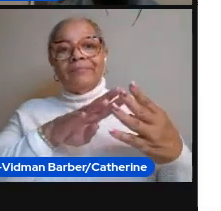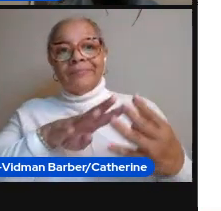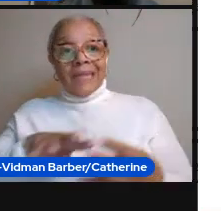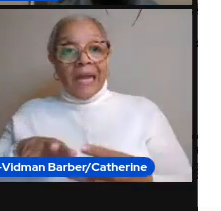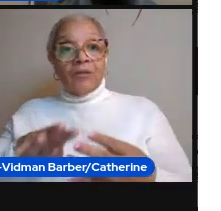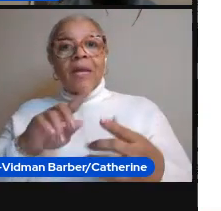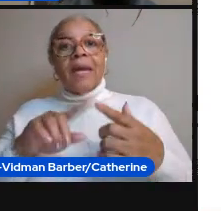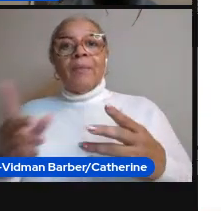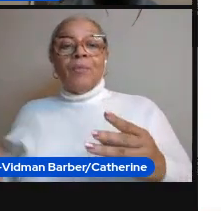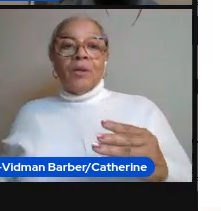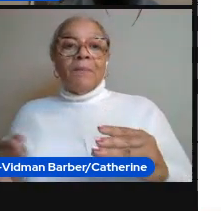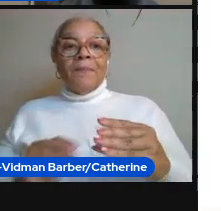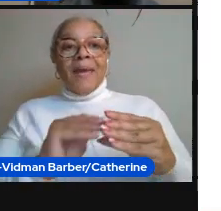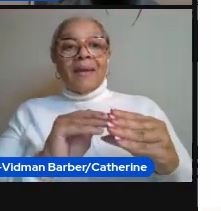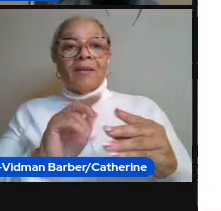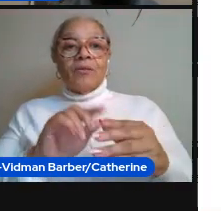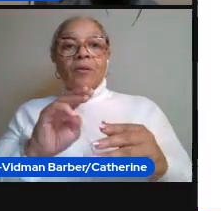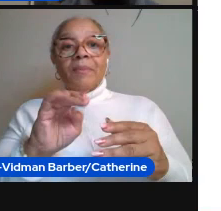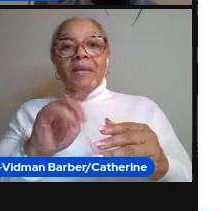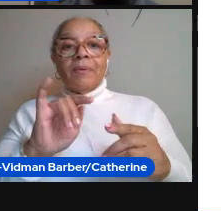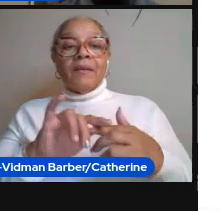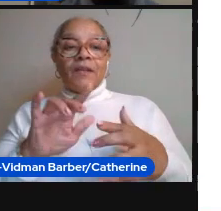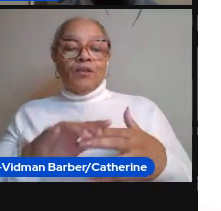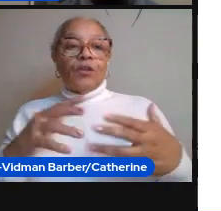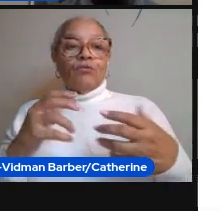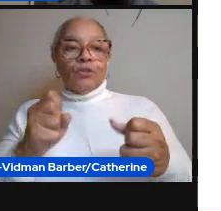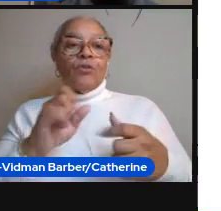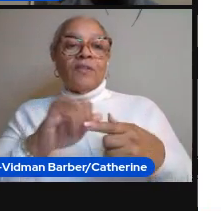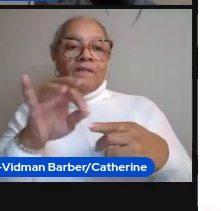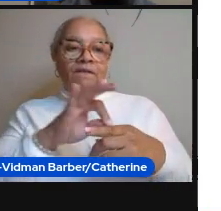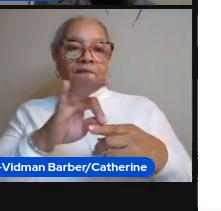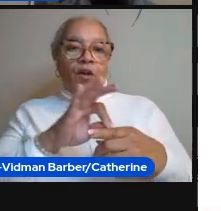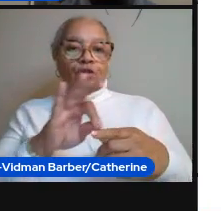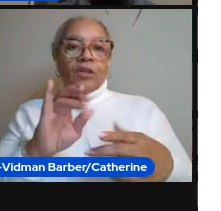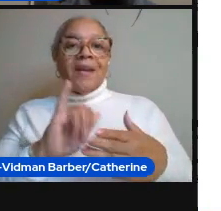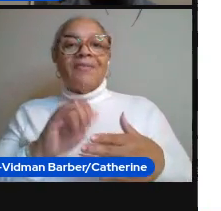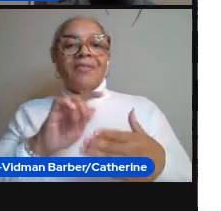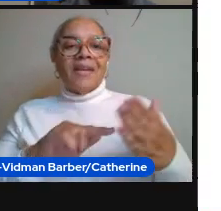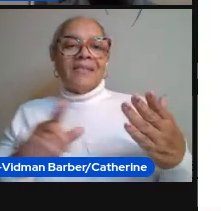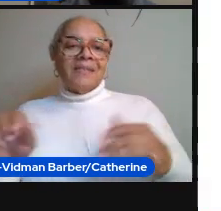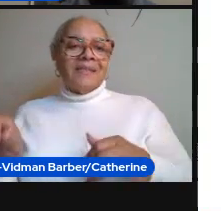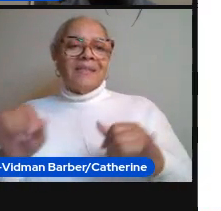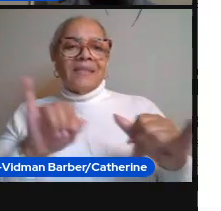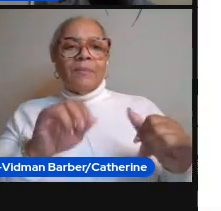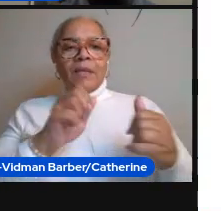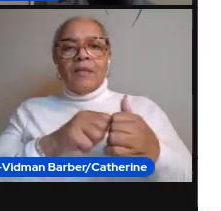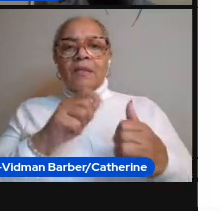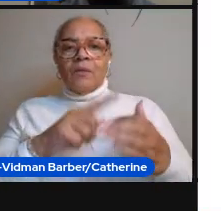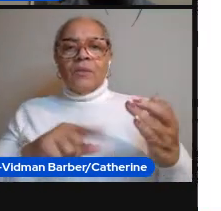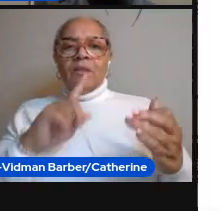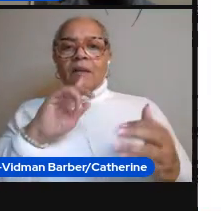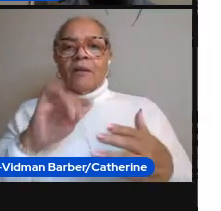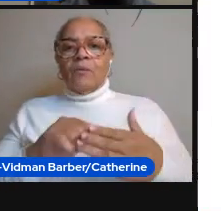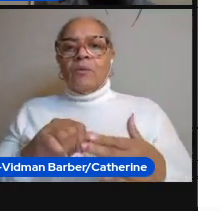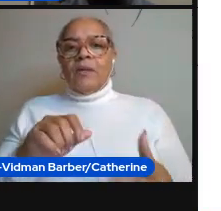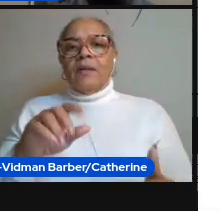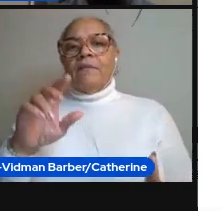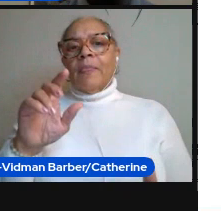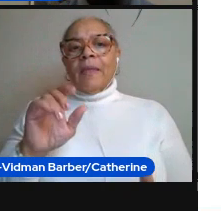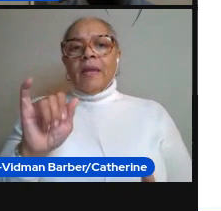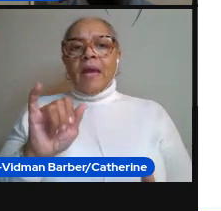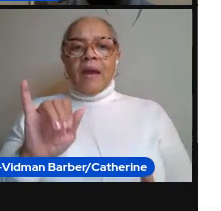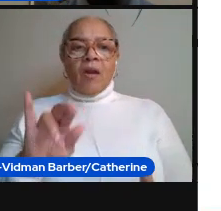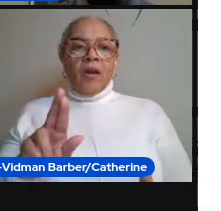these metabolites, you are able to restore the function. And this is something similar we see with total IgE. This is what you see in the wild